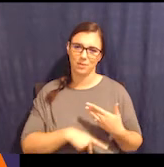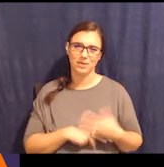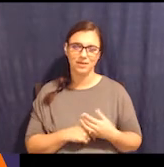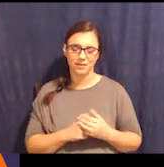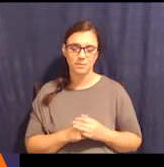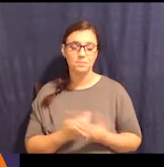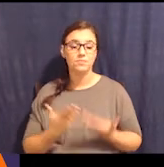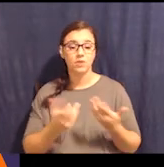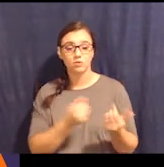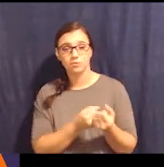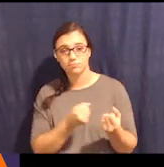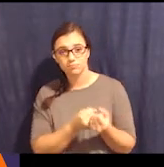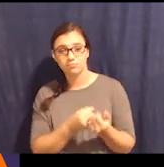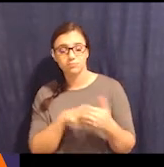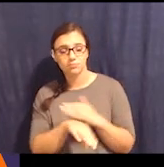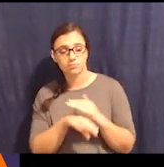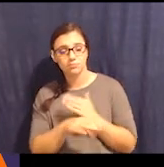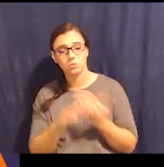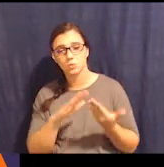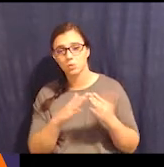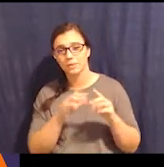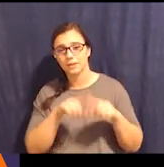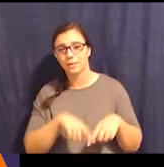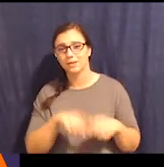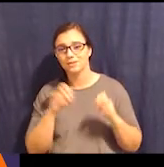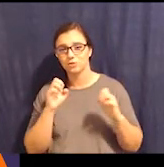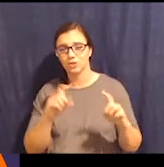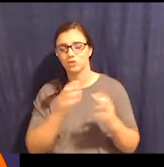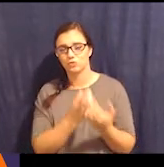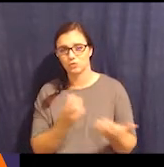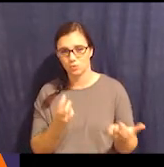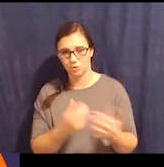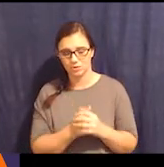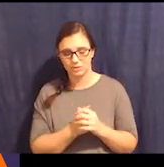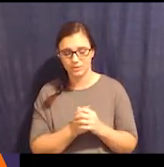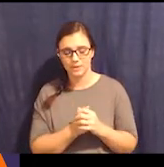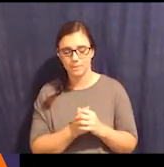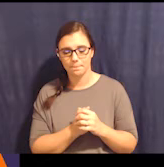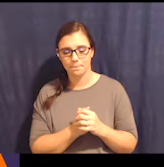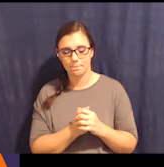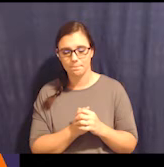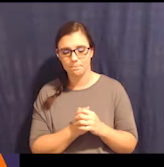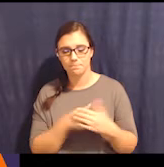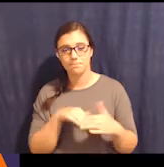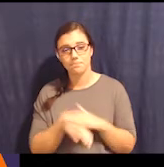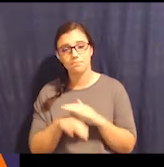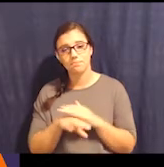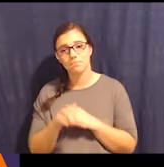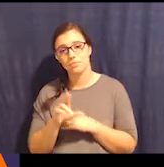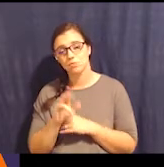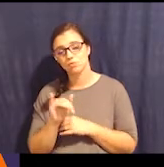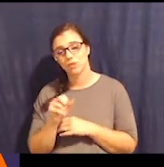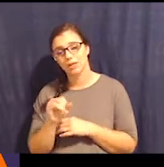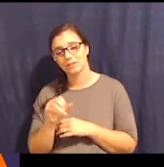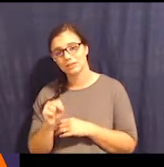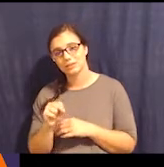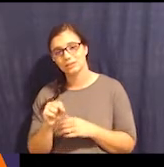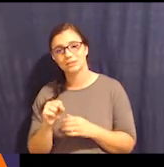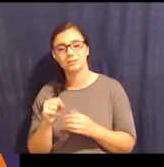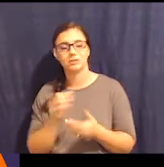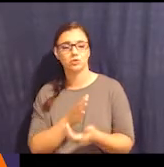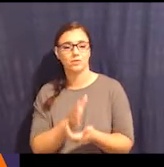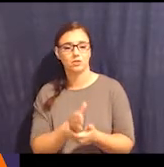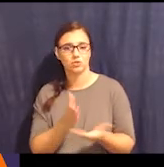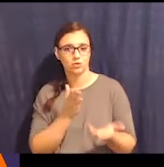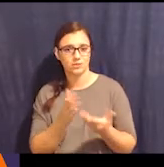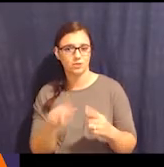educational resources, access to crisis intervention services when needed, and also offer evening and weekend